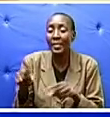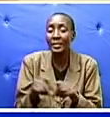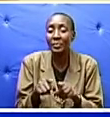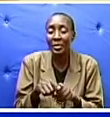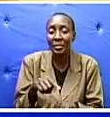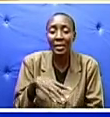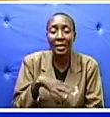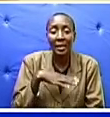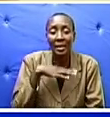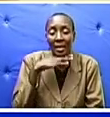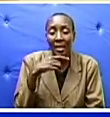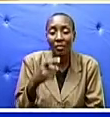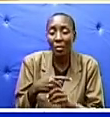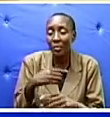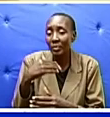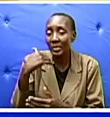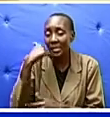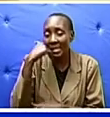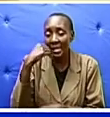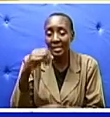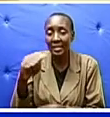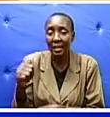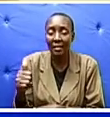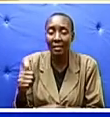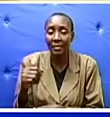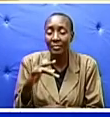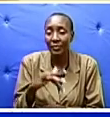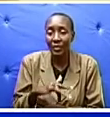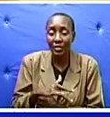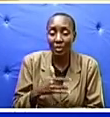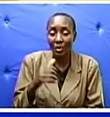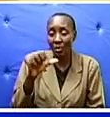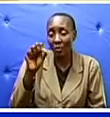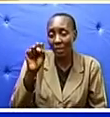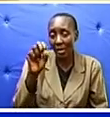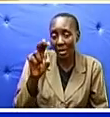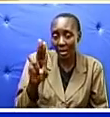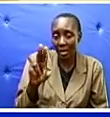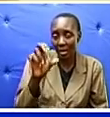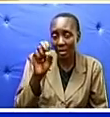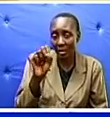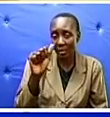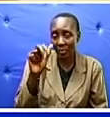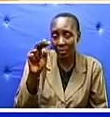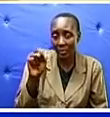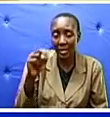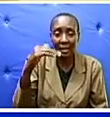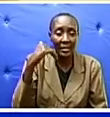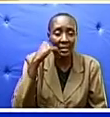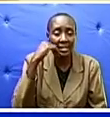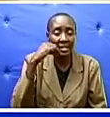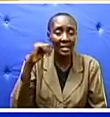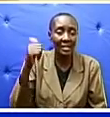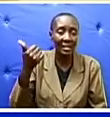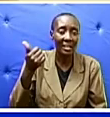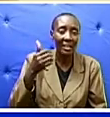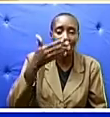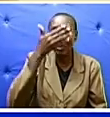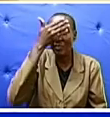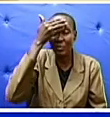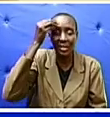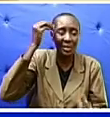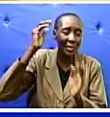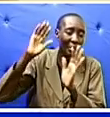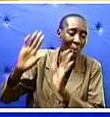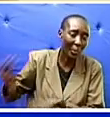other conditions. Yes. So do you feel, Susan, that some diseases have been shelved just for the